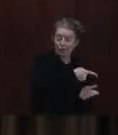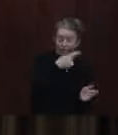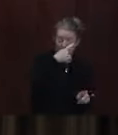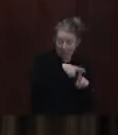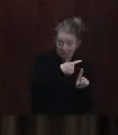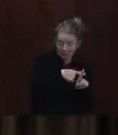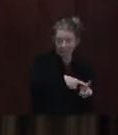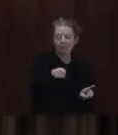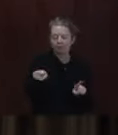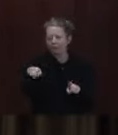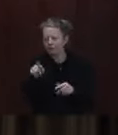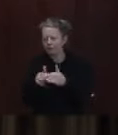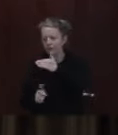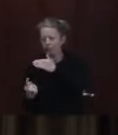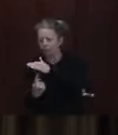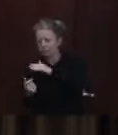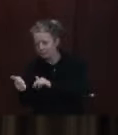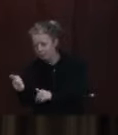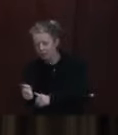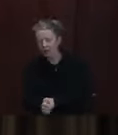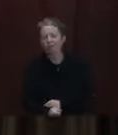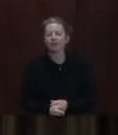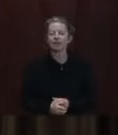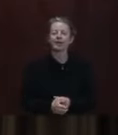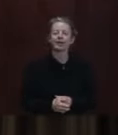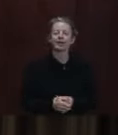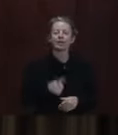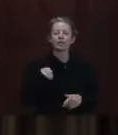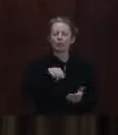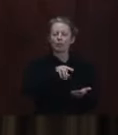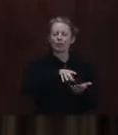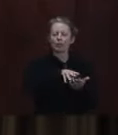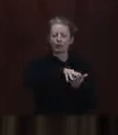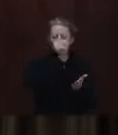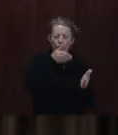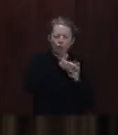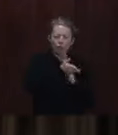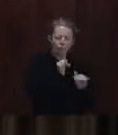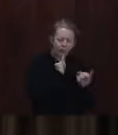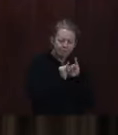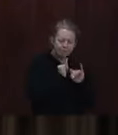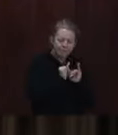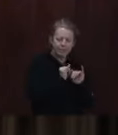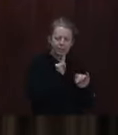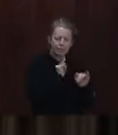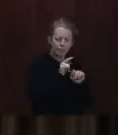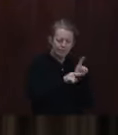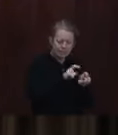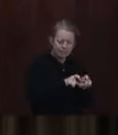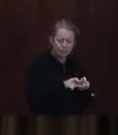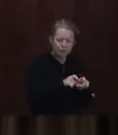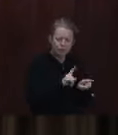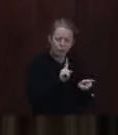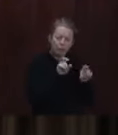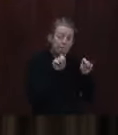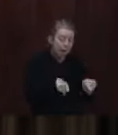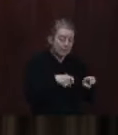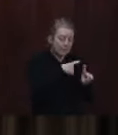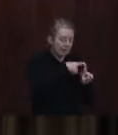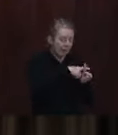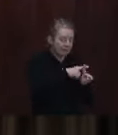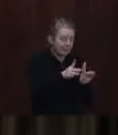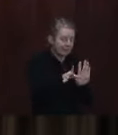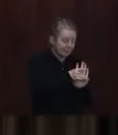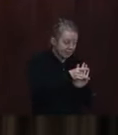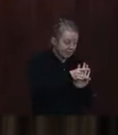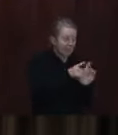you learn about where their possible modes of exposure were, and also what possible modes of spread that particular case